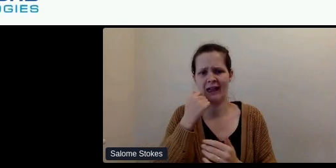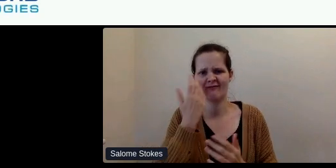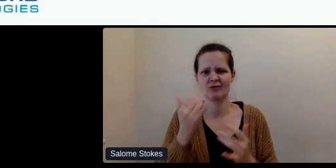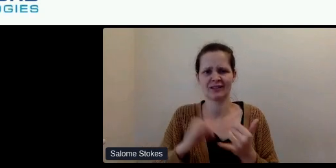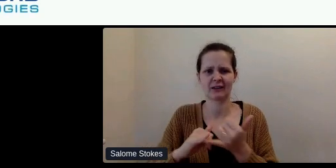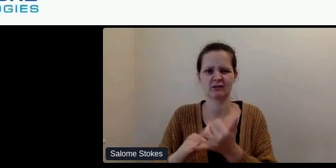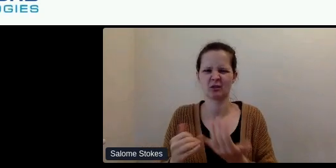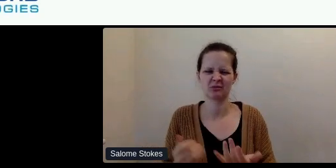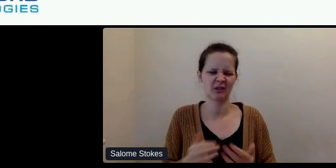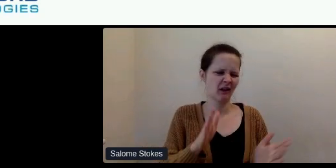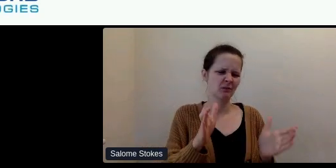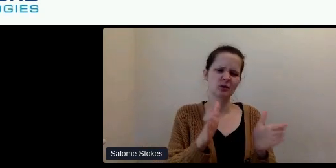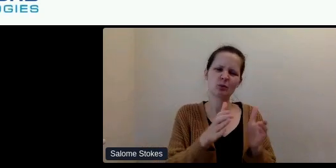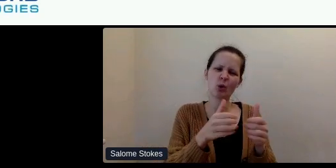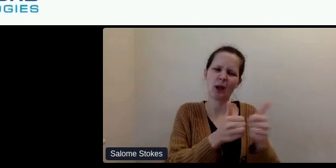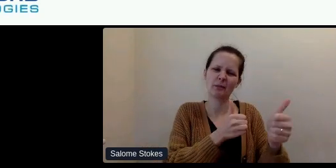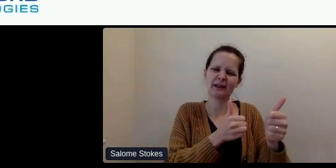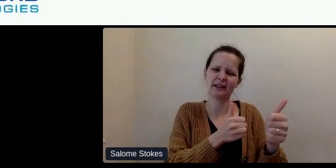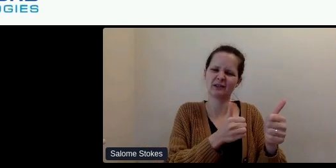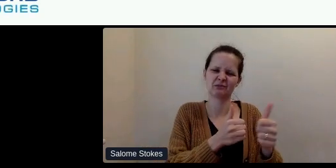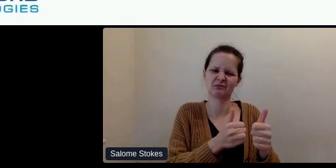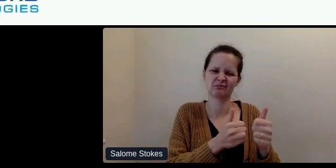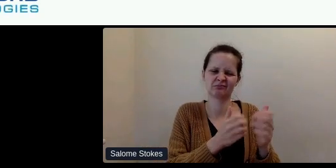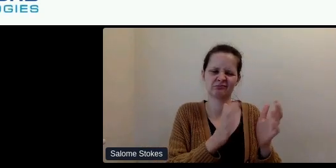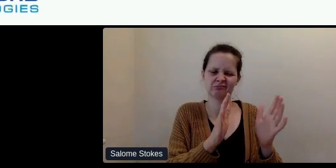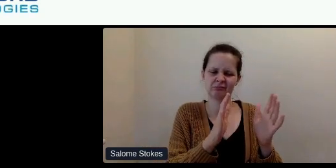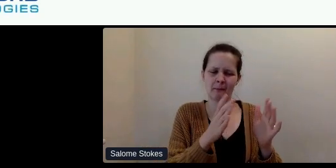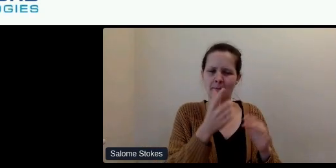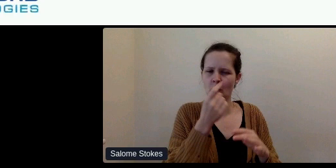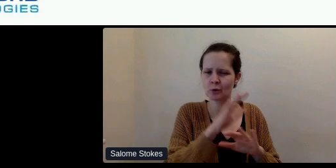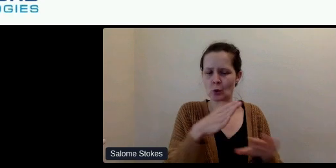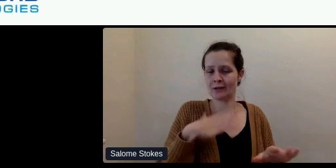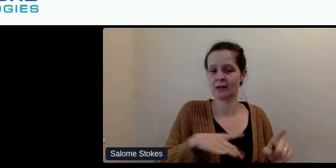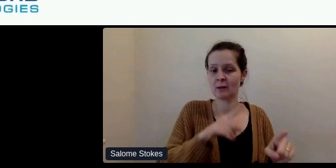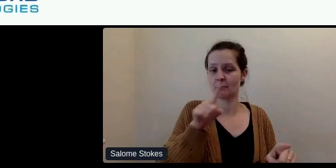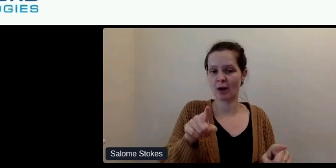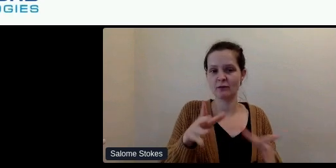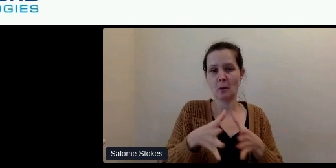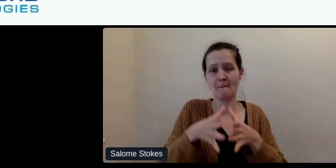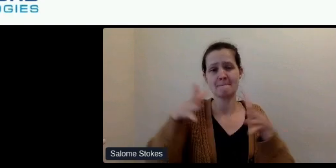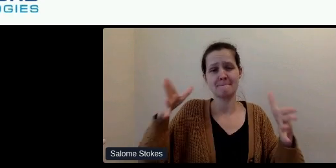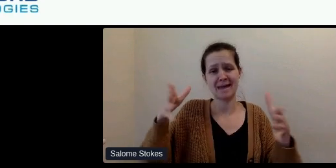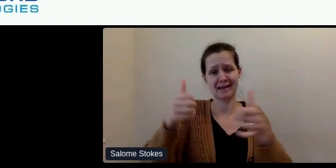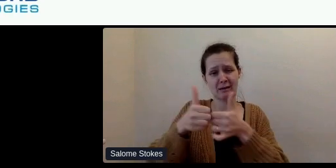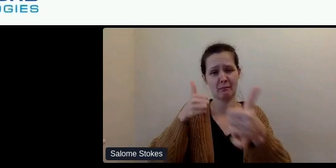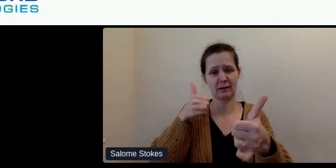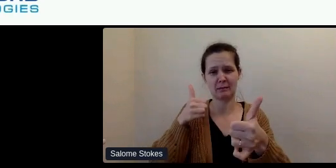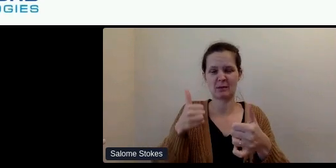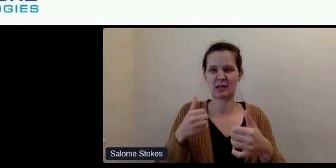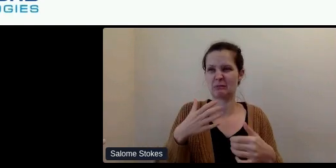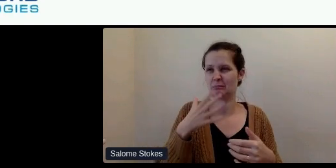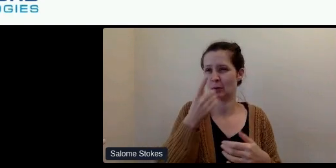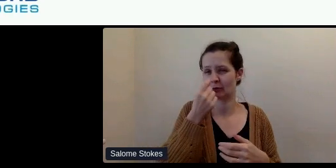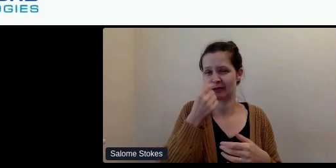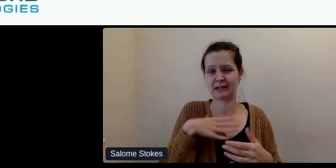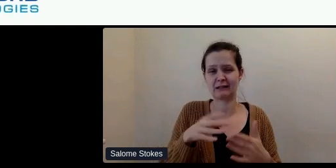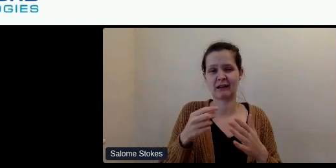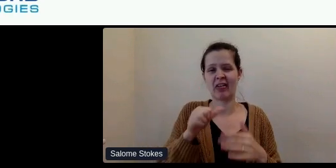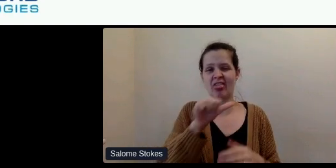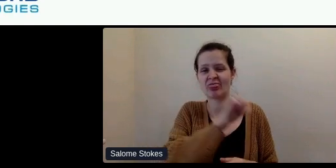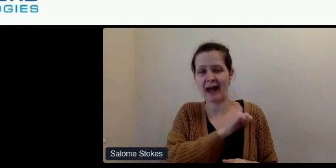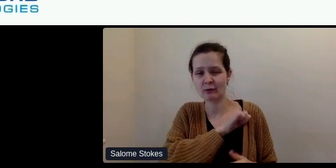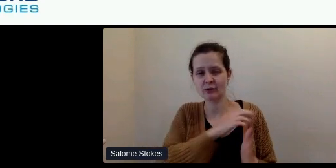organizations who are processing hundreds and thousands or even millions of documents on a daily